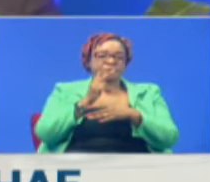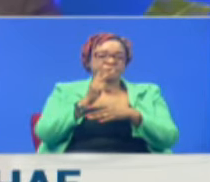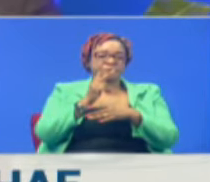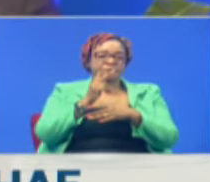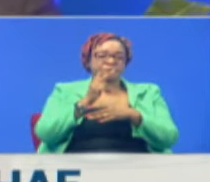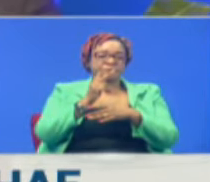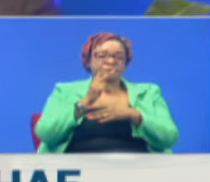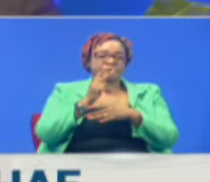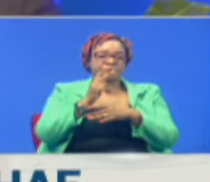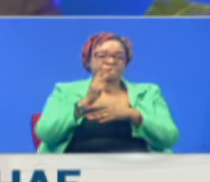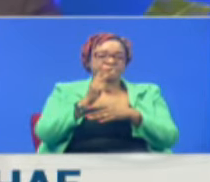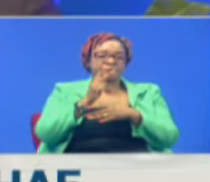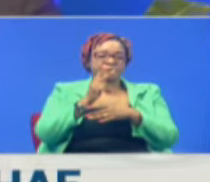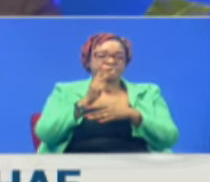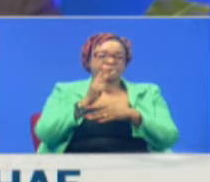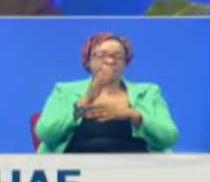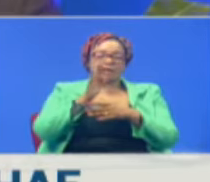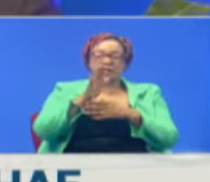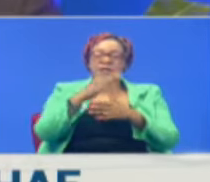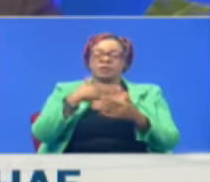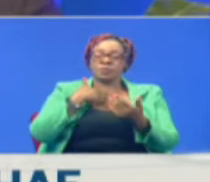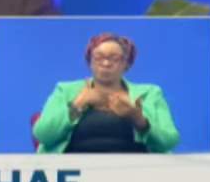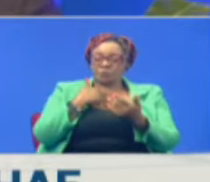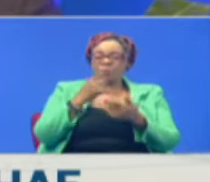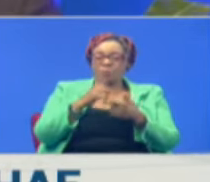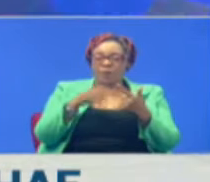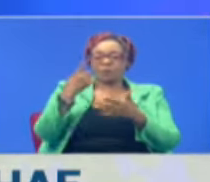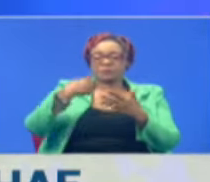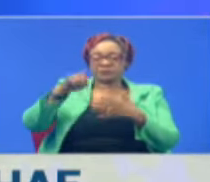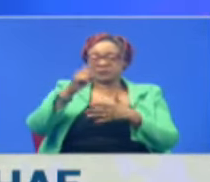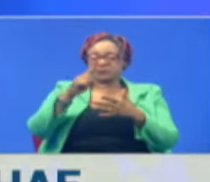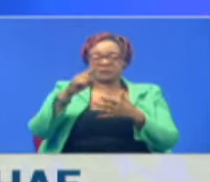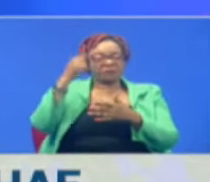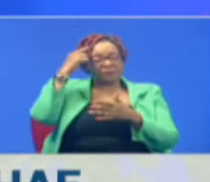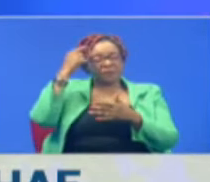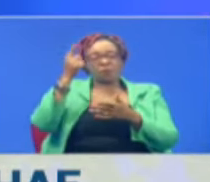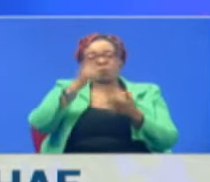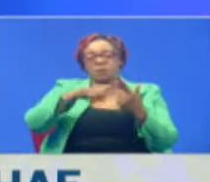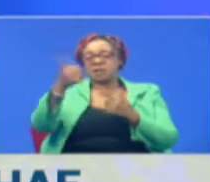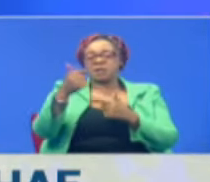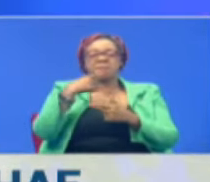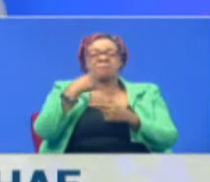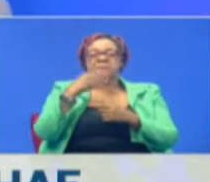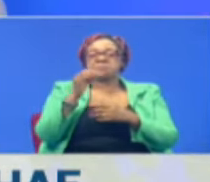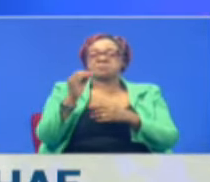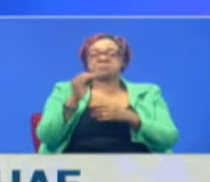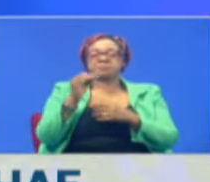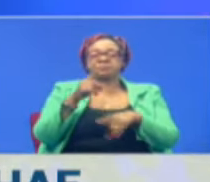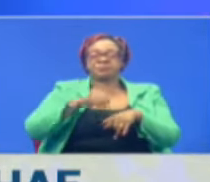right, regardless of what others said. When one looks at Nyachai,